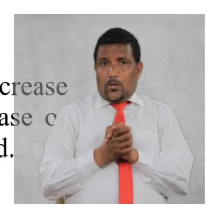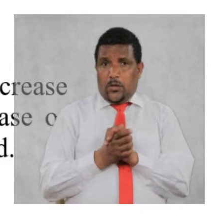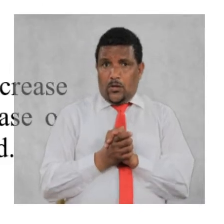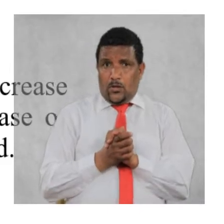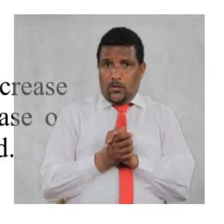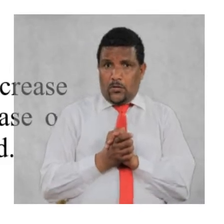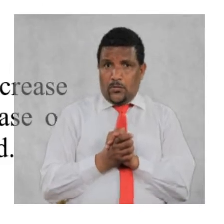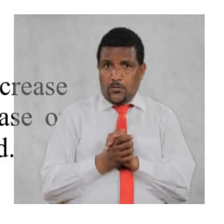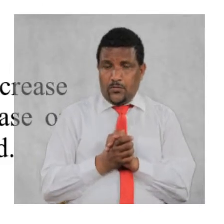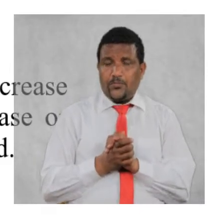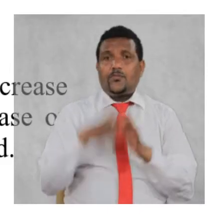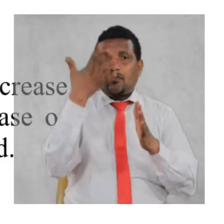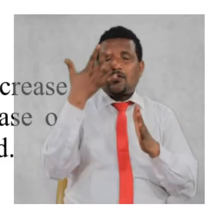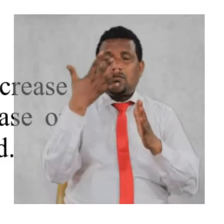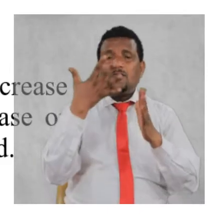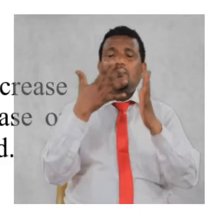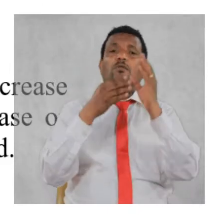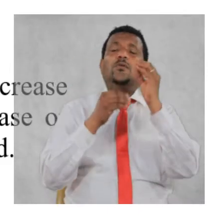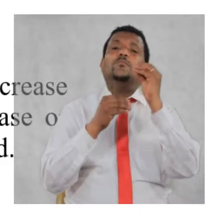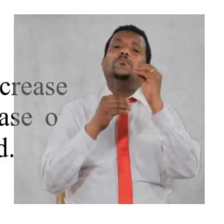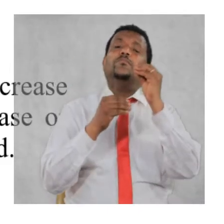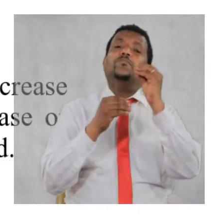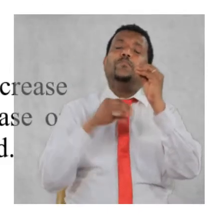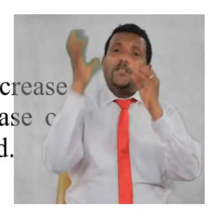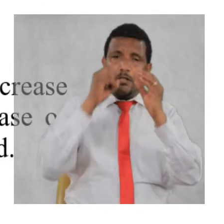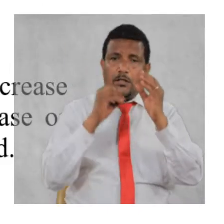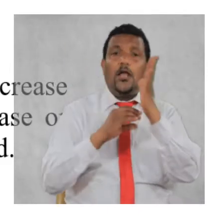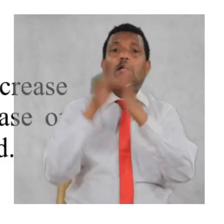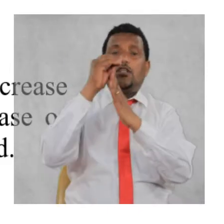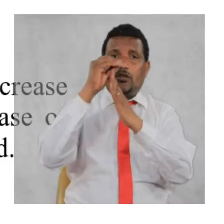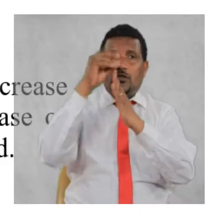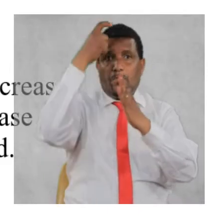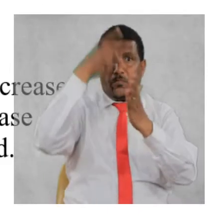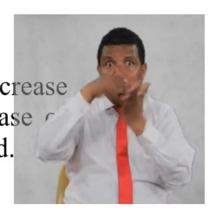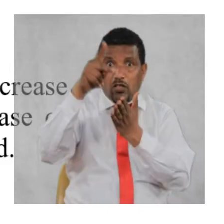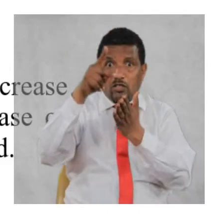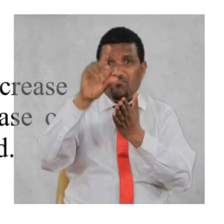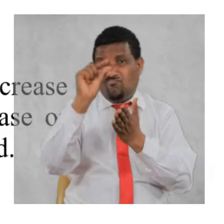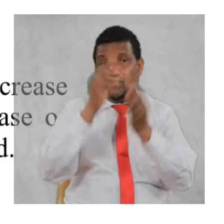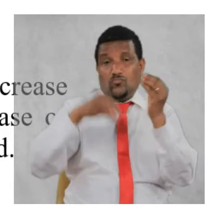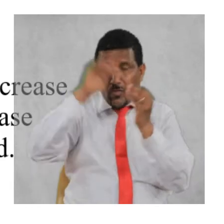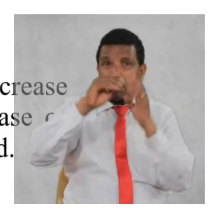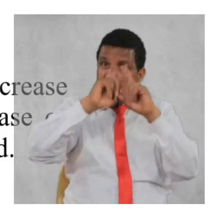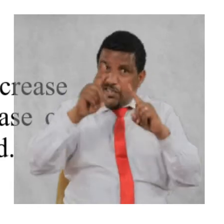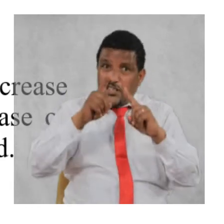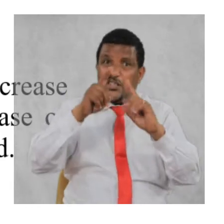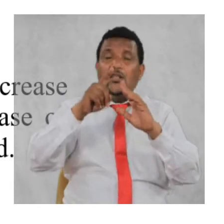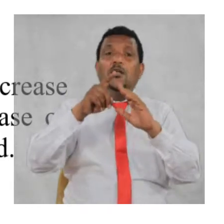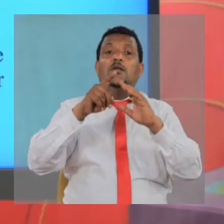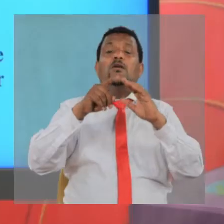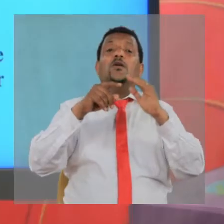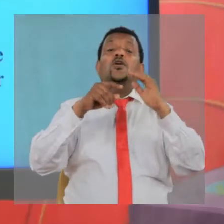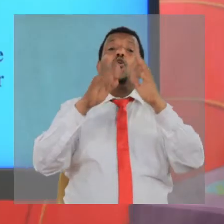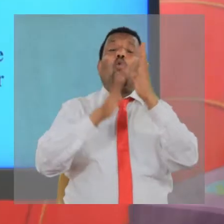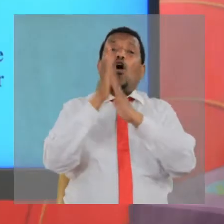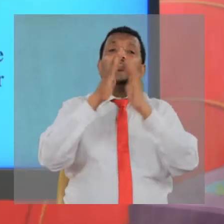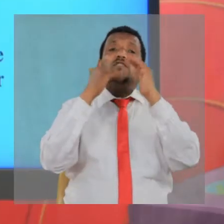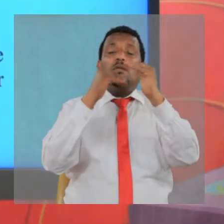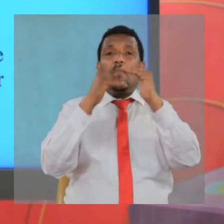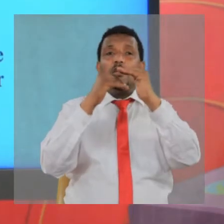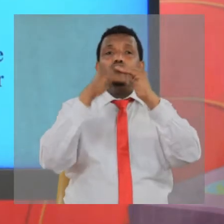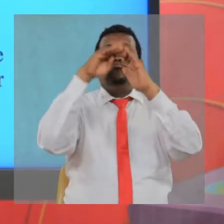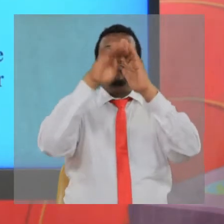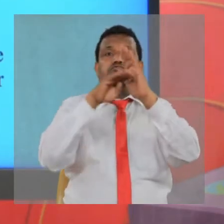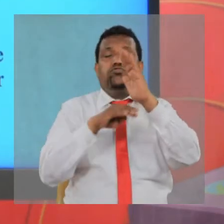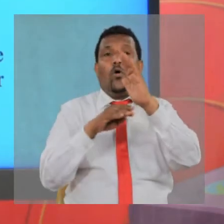A 5% increase in price is a little increment, but the decrement in quantity demanded is more than the